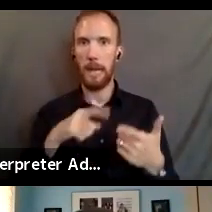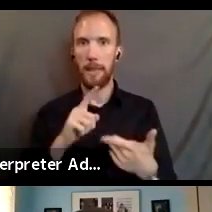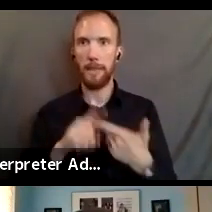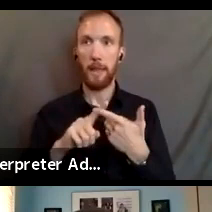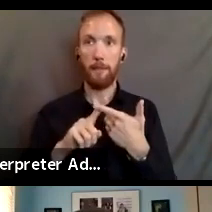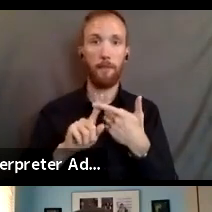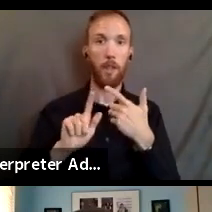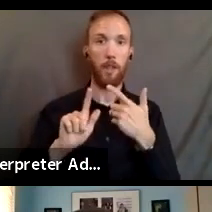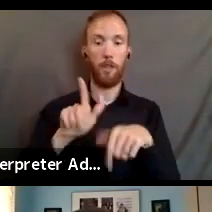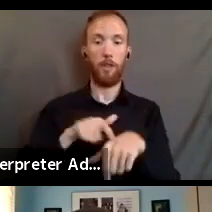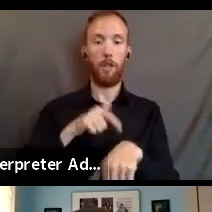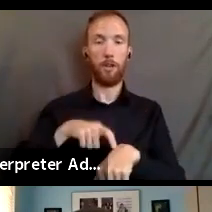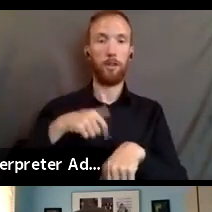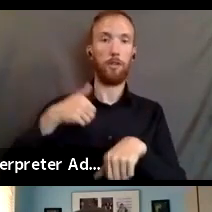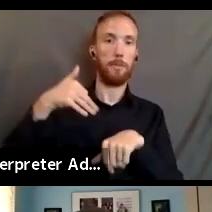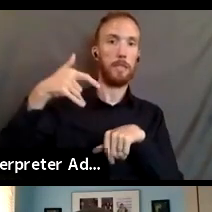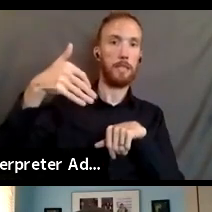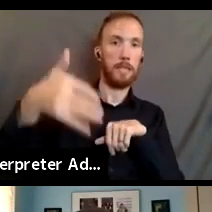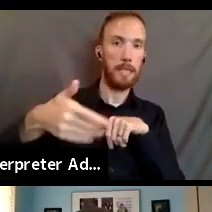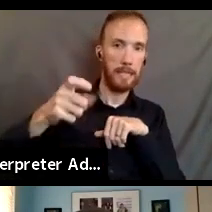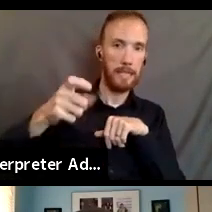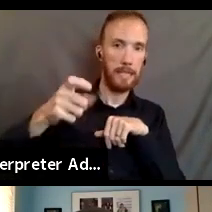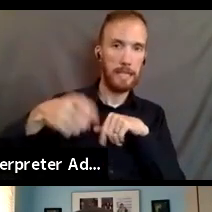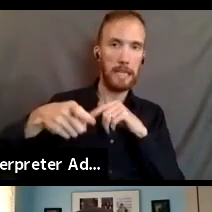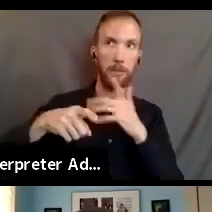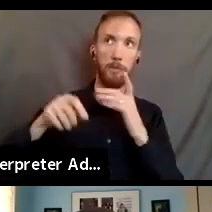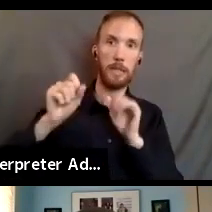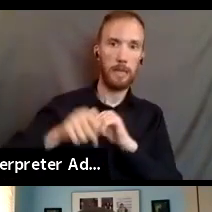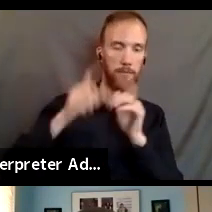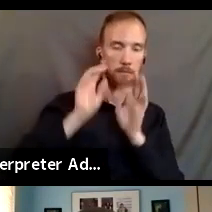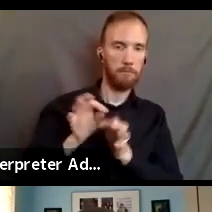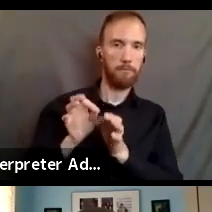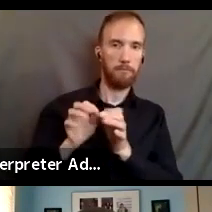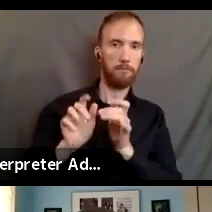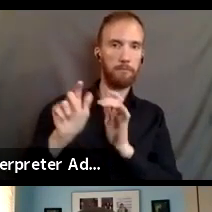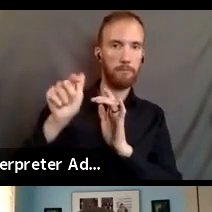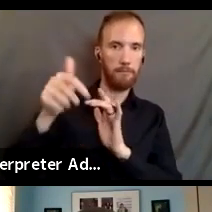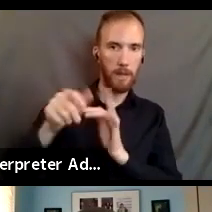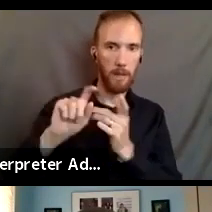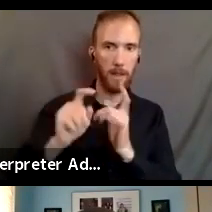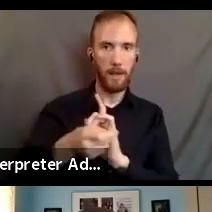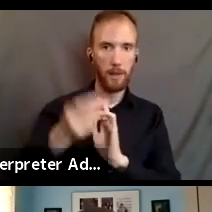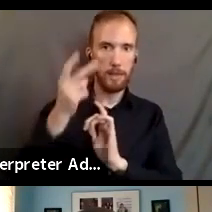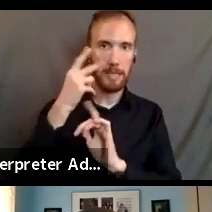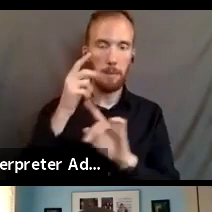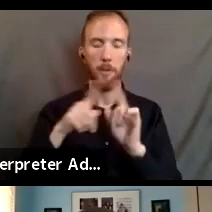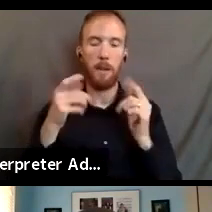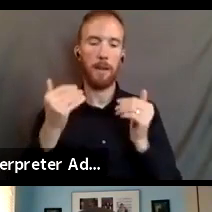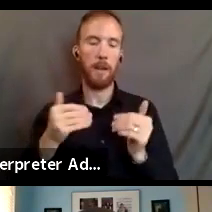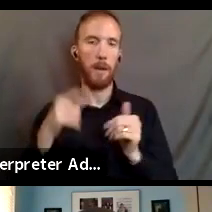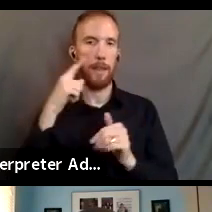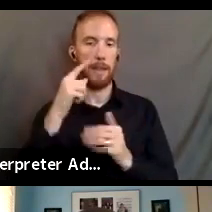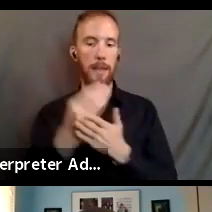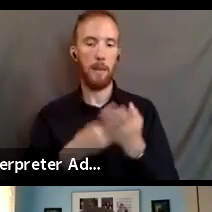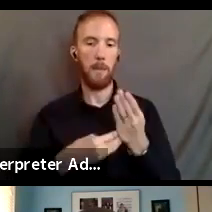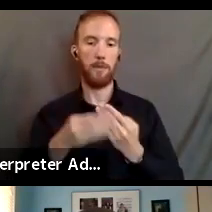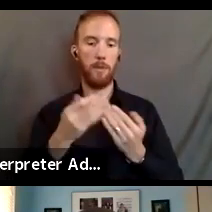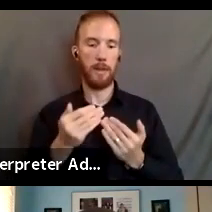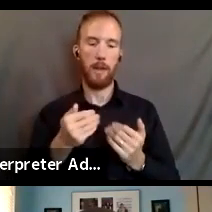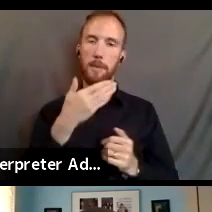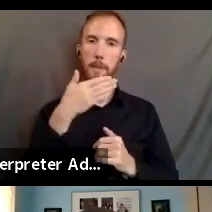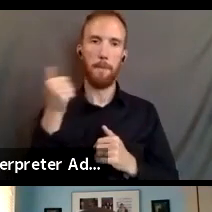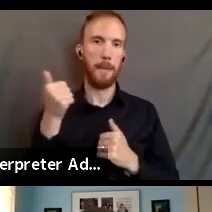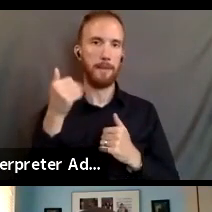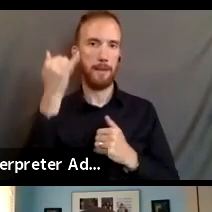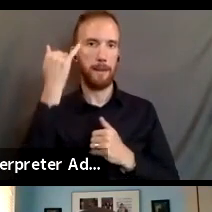to do so but they're um at this point this is the best path forward in terms of the plan and the timing um and we'll